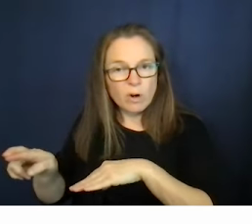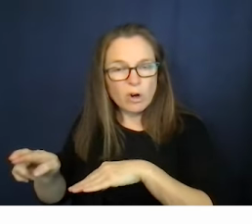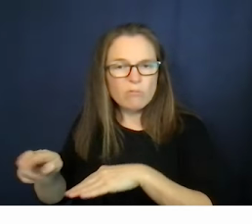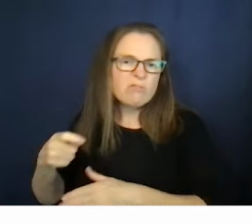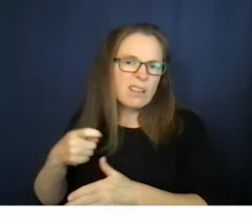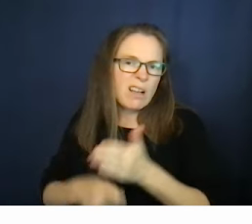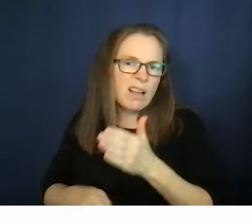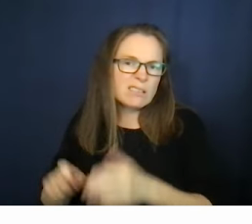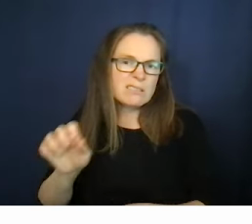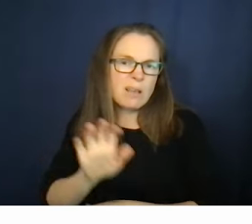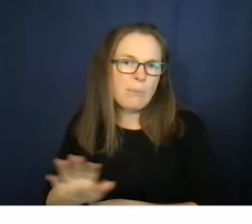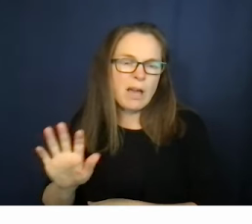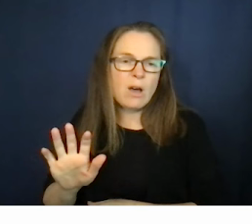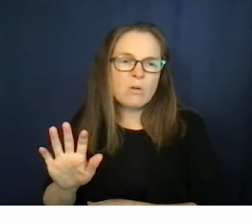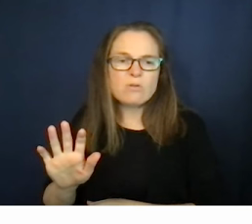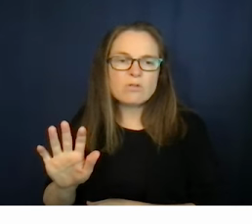rates range